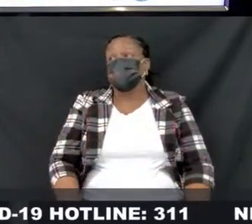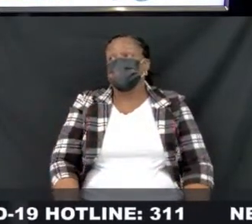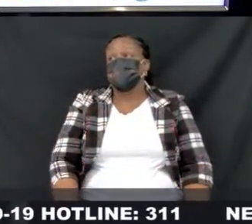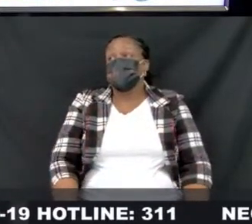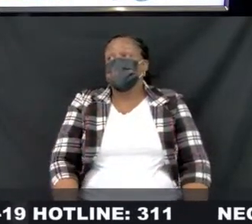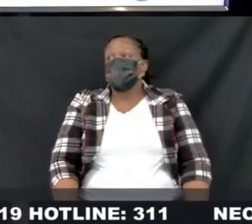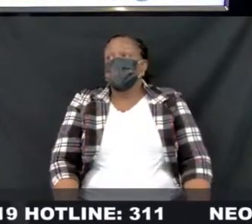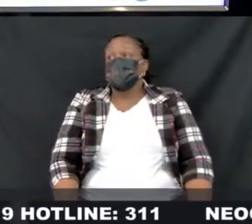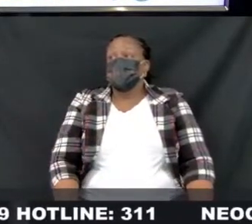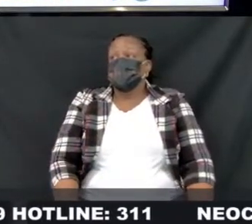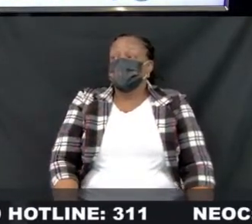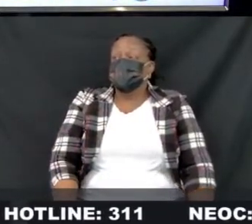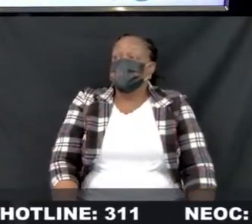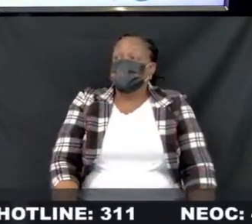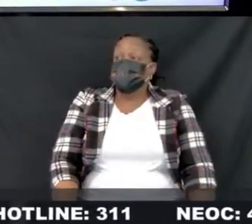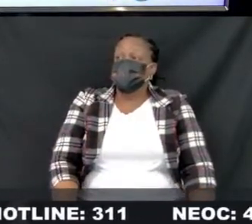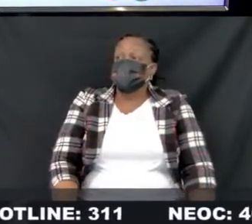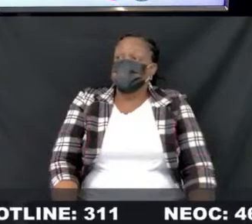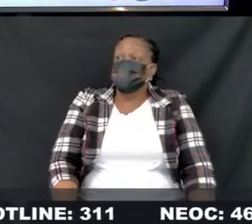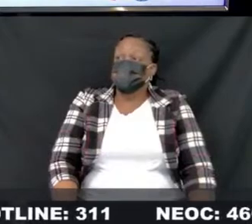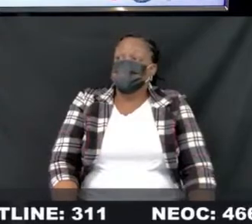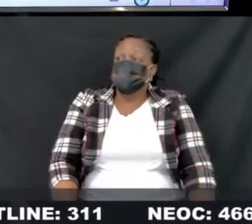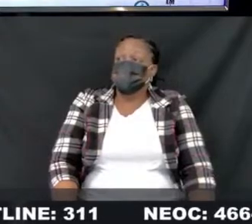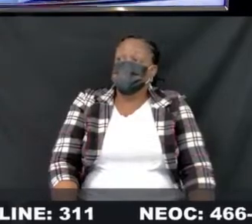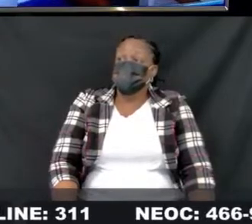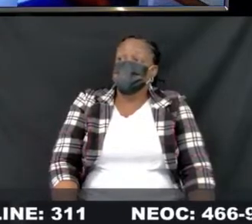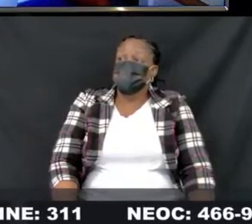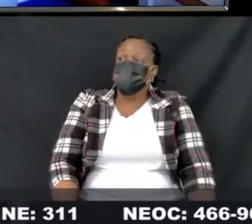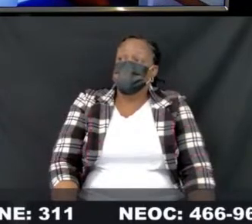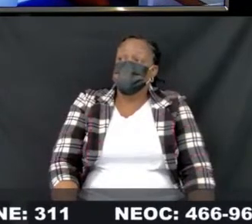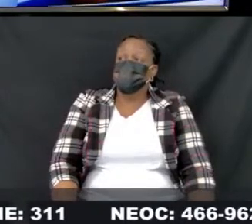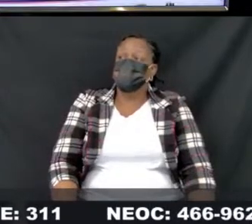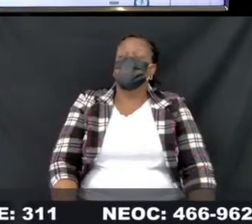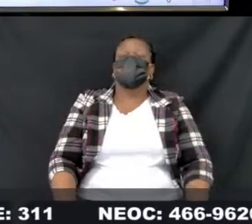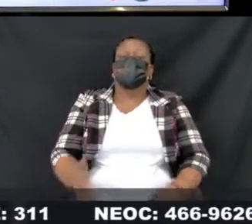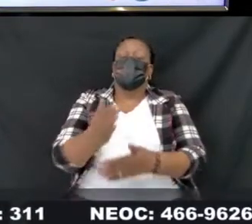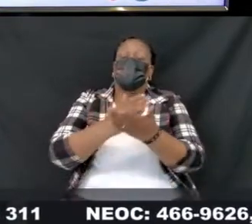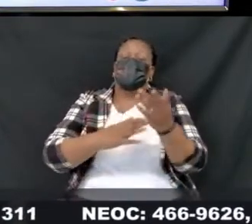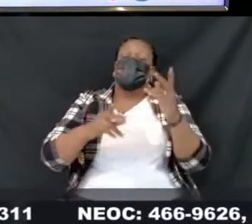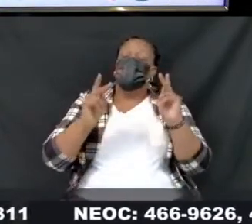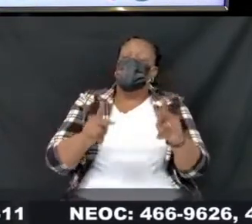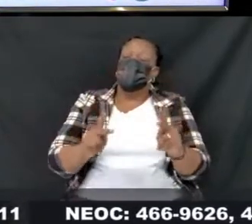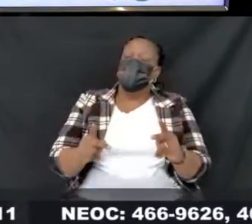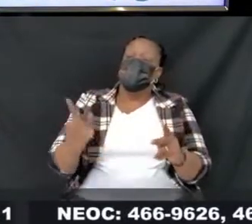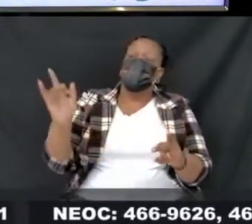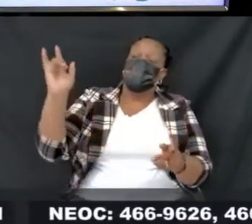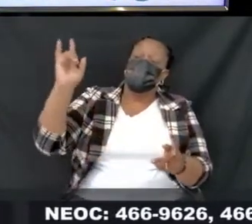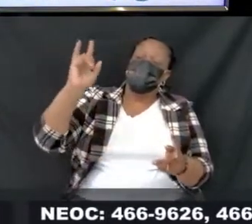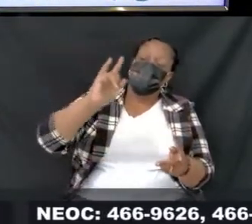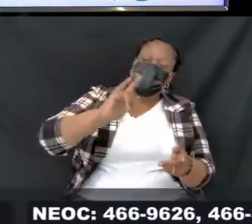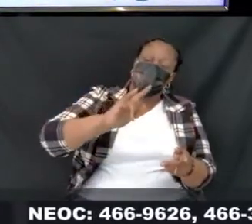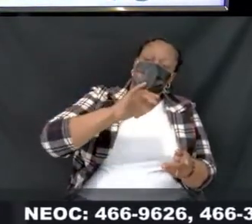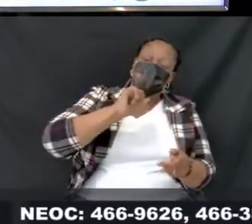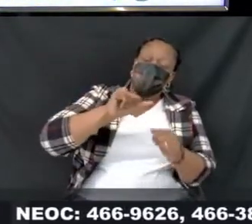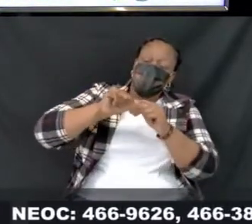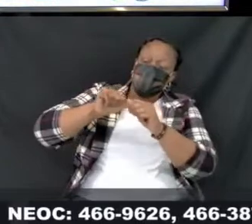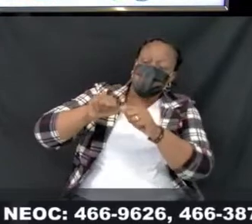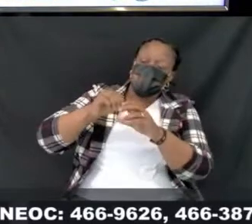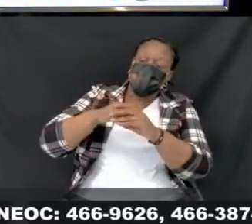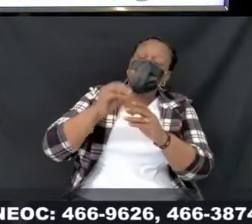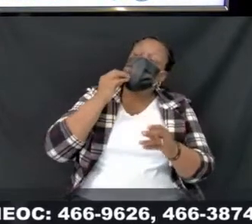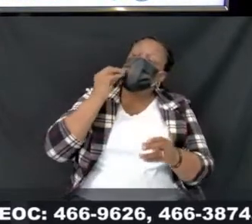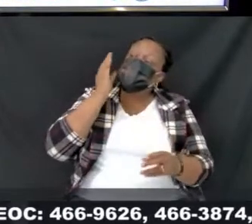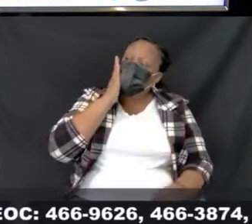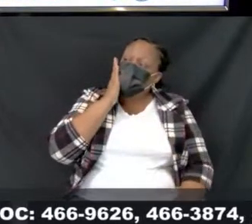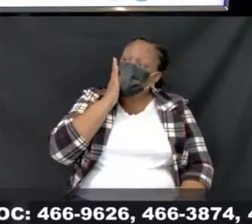passengers, I have been in discussion with the hotel operators for the past week in terms of the impact that